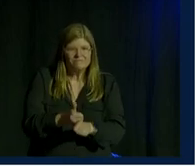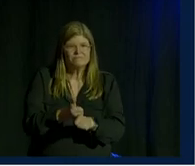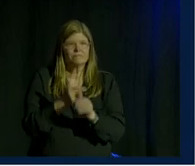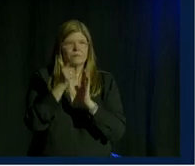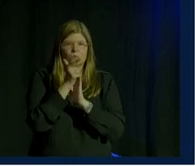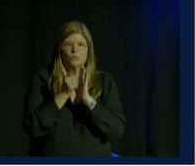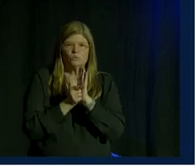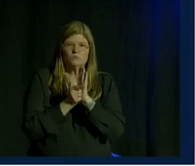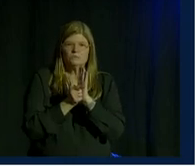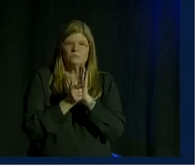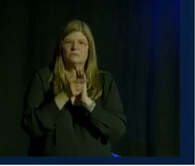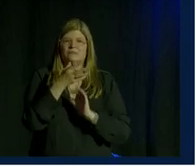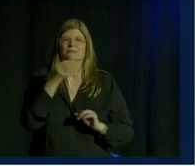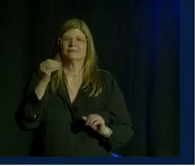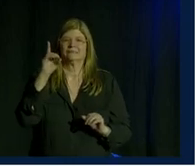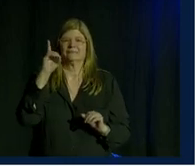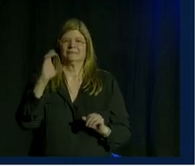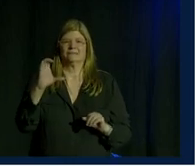Before COVID-19 struck